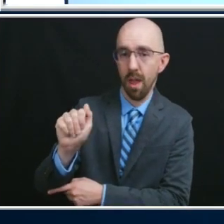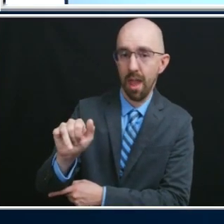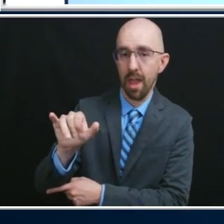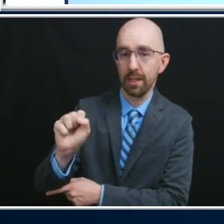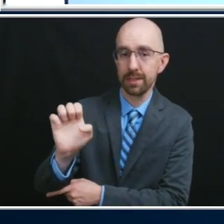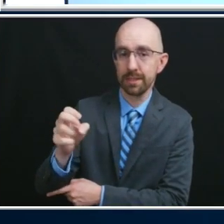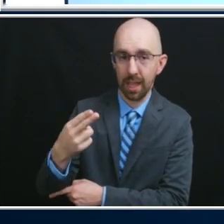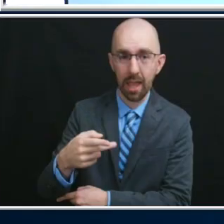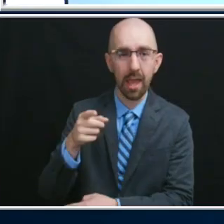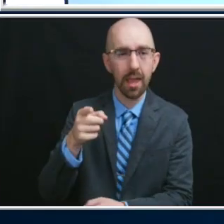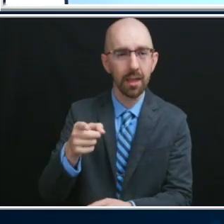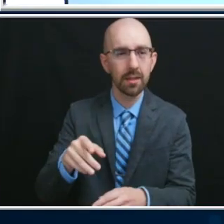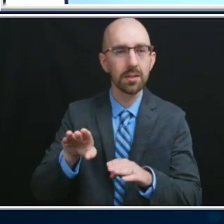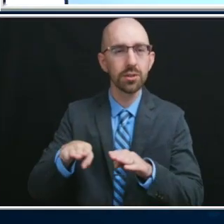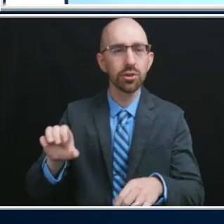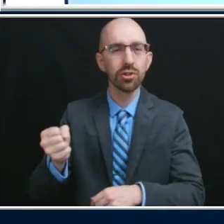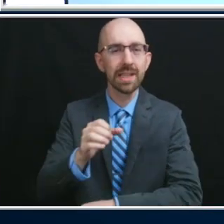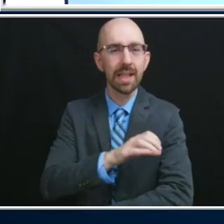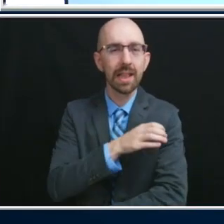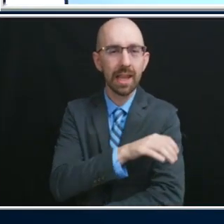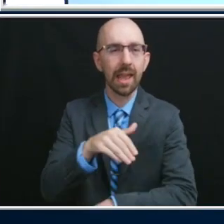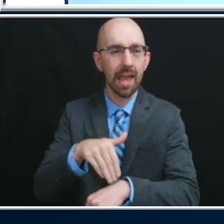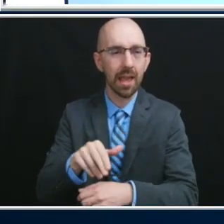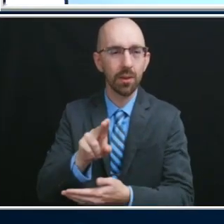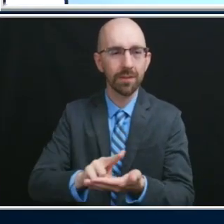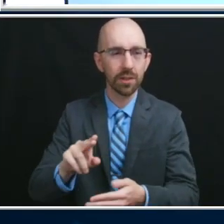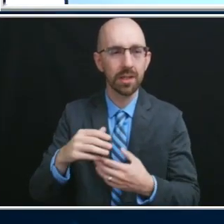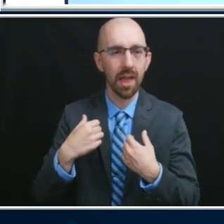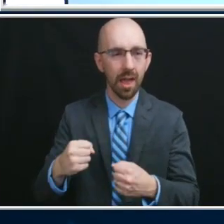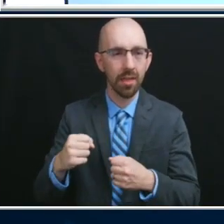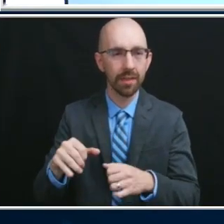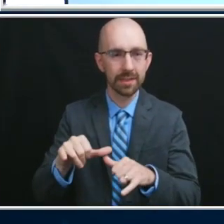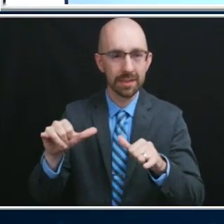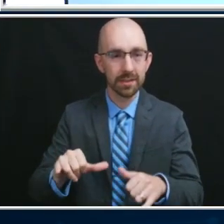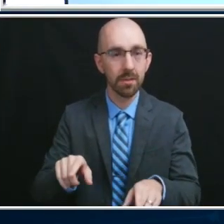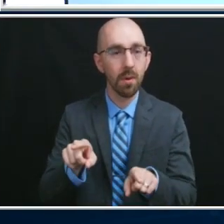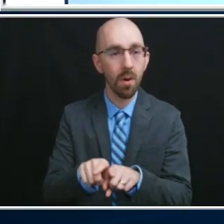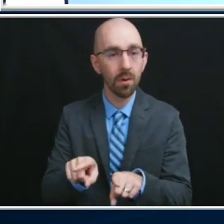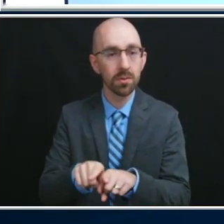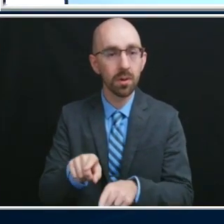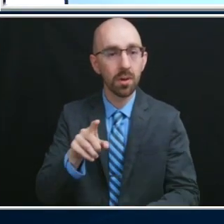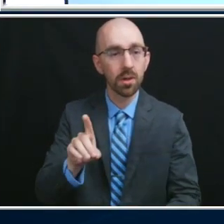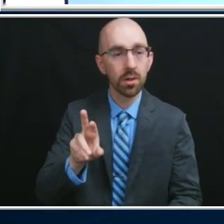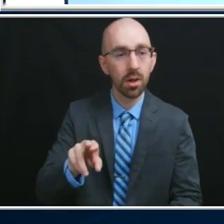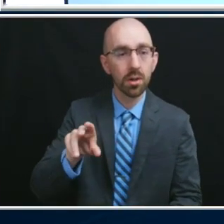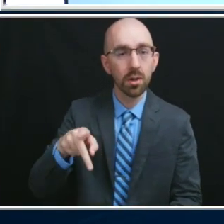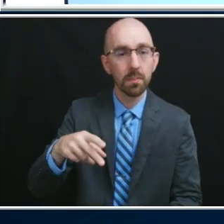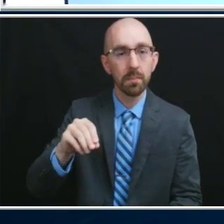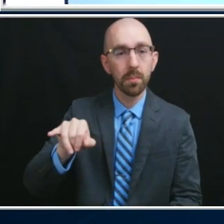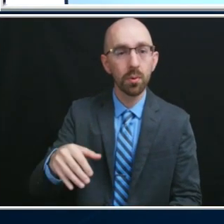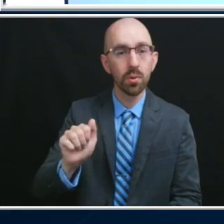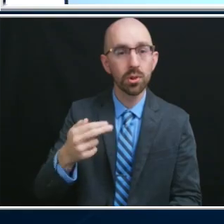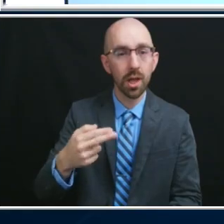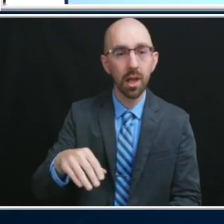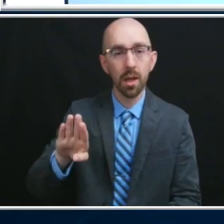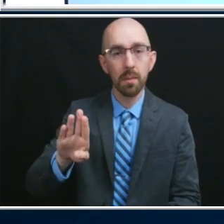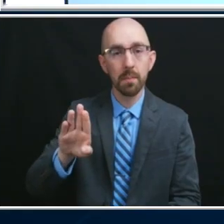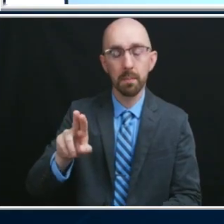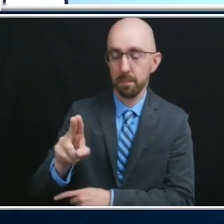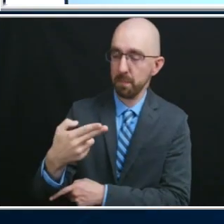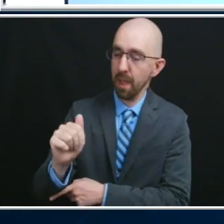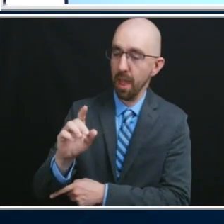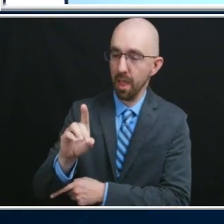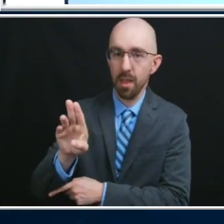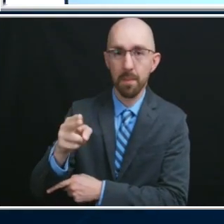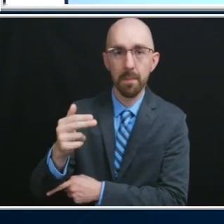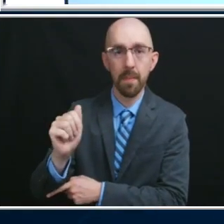University of Kansas Health System. And also joining me is Dr. Pooja Budbade. I hope I said that correct. She's a